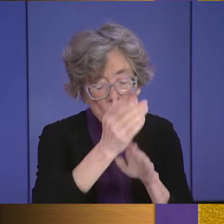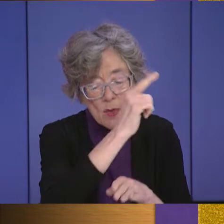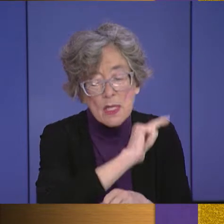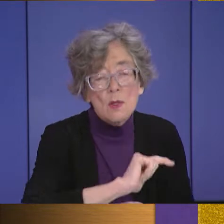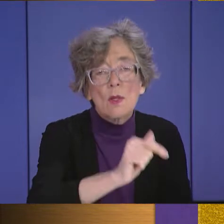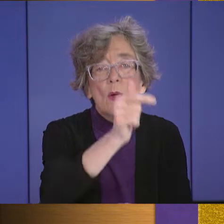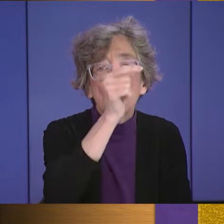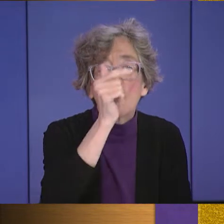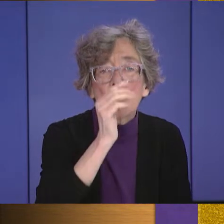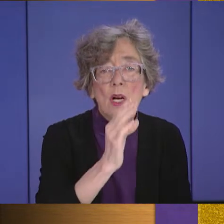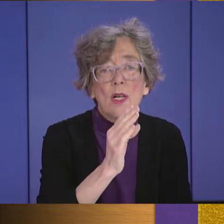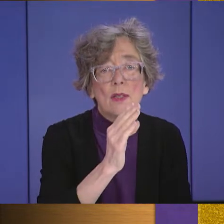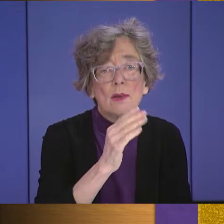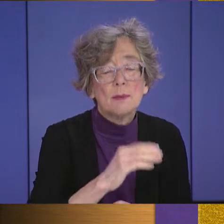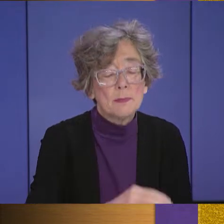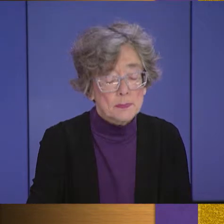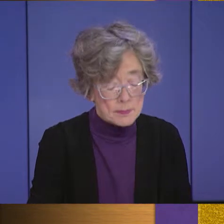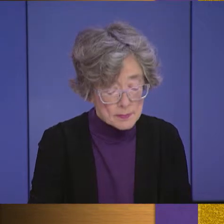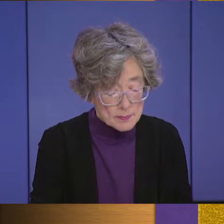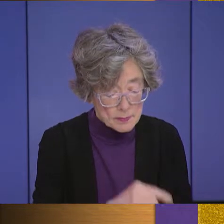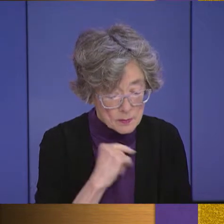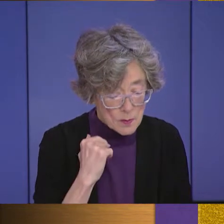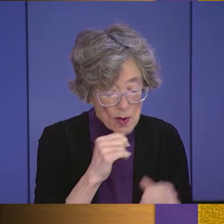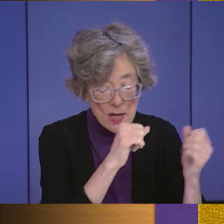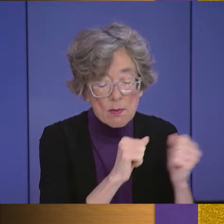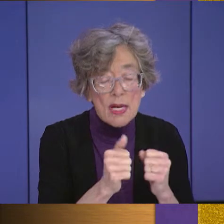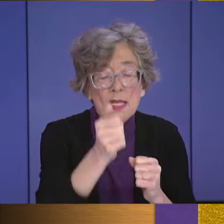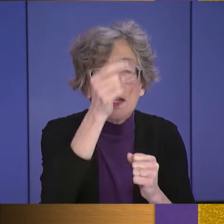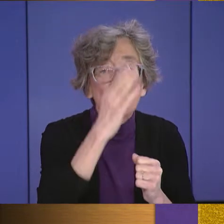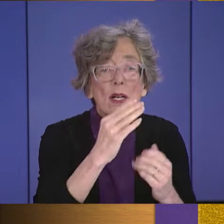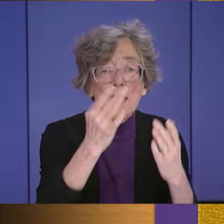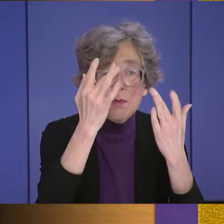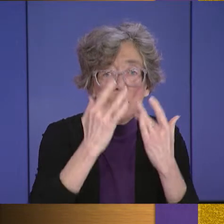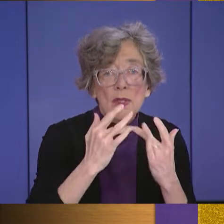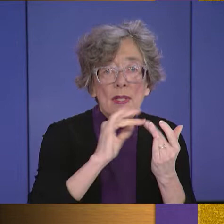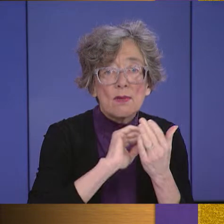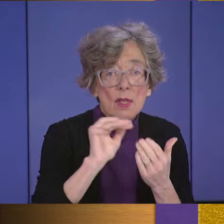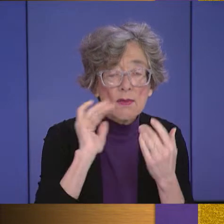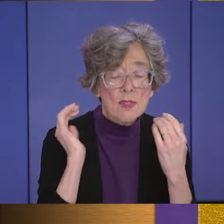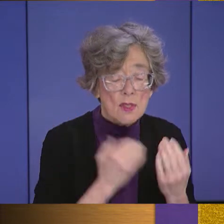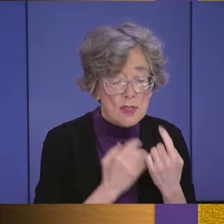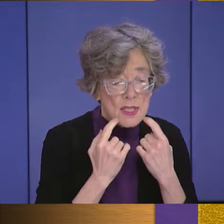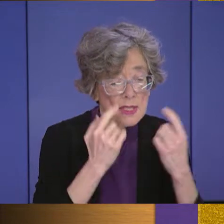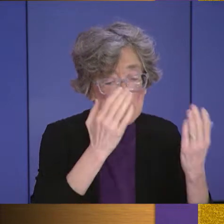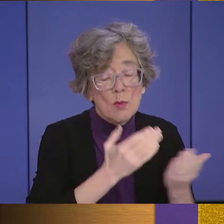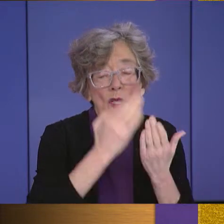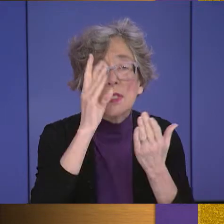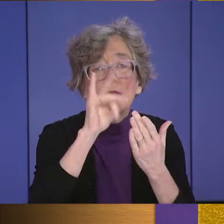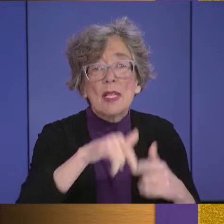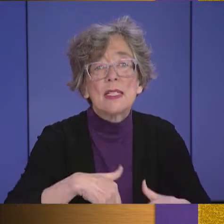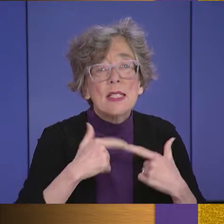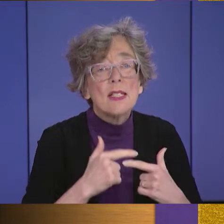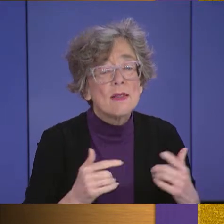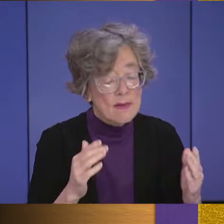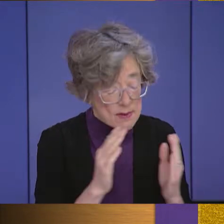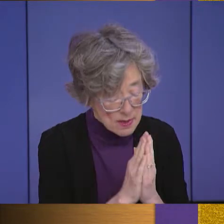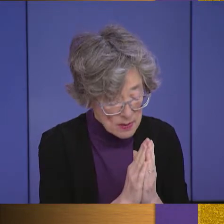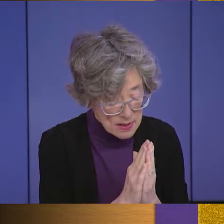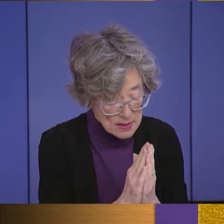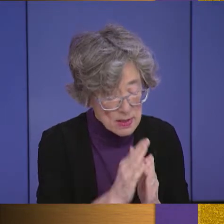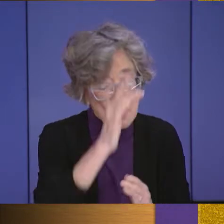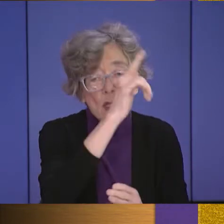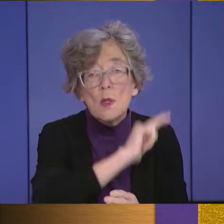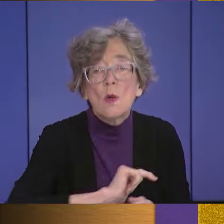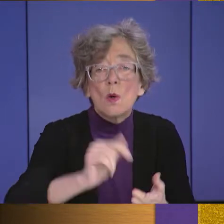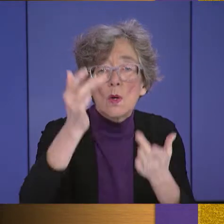pray for me to the Lord our God. Almighty God, have mercy on us, forgive us our sins, and bring us to everlasting life. Amen. Lord,